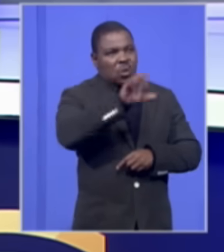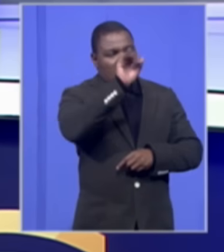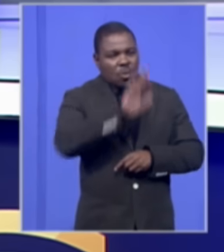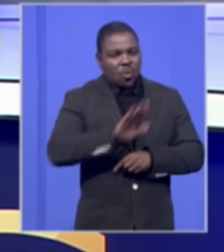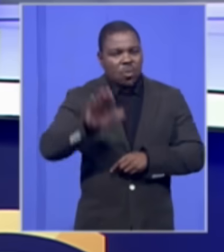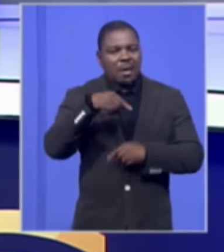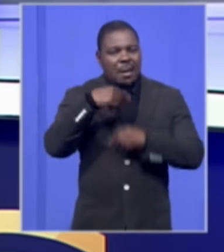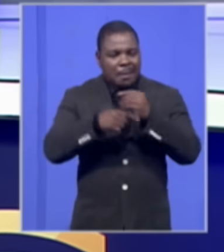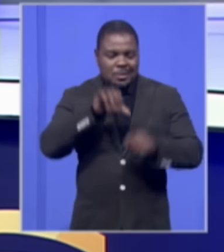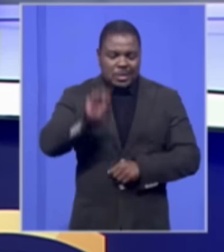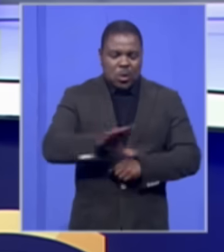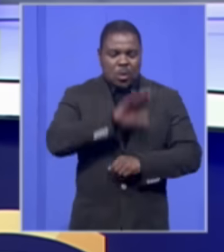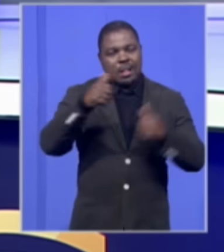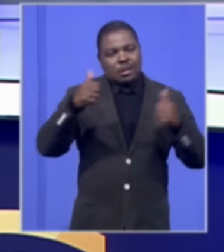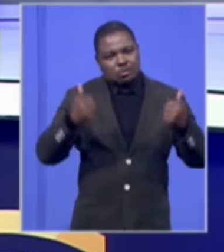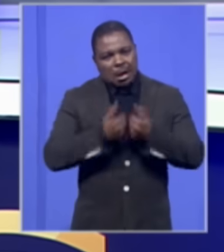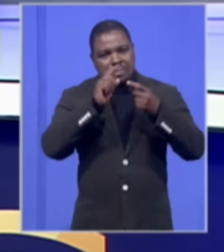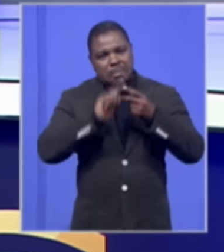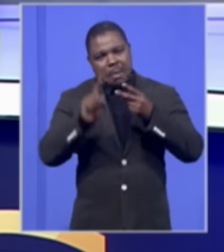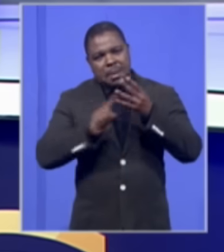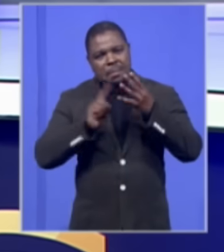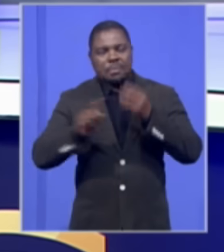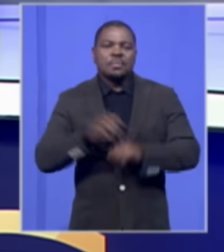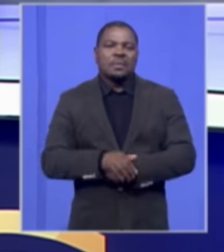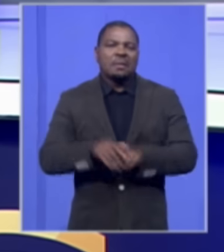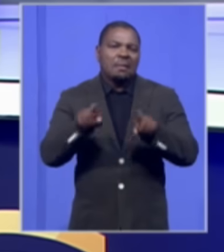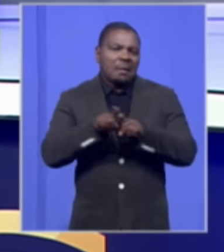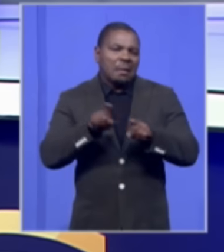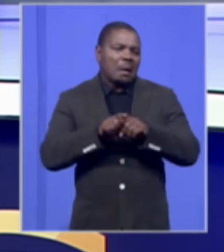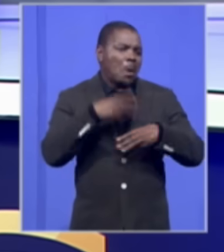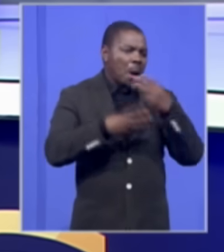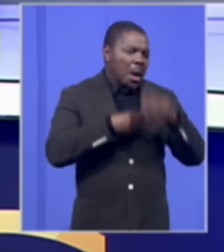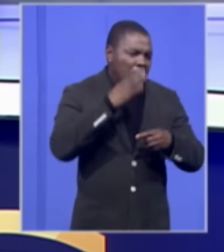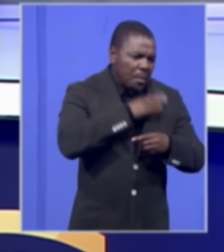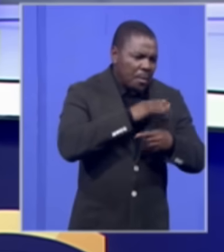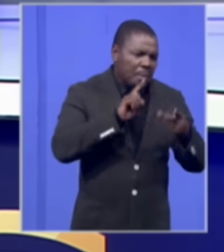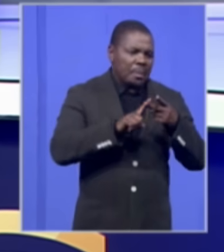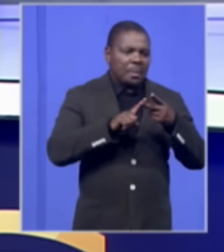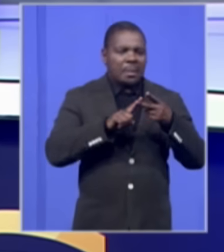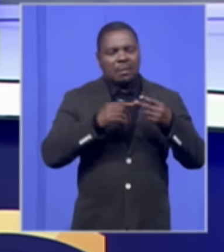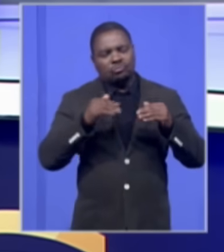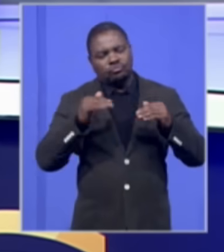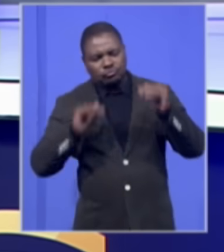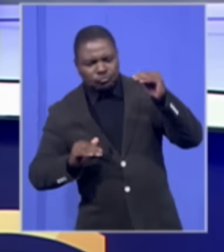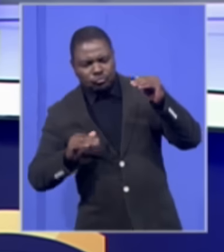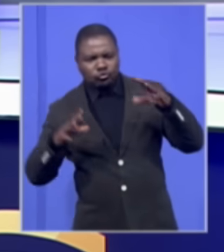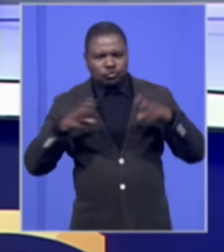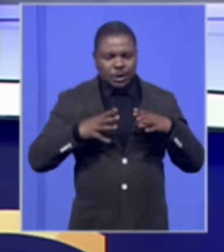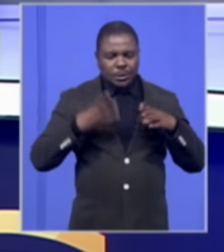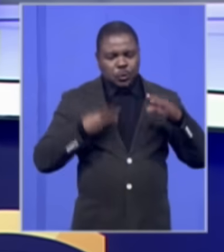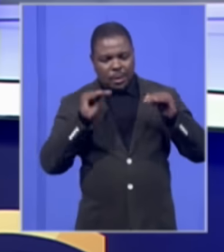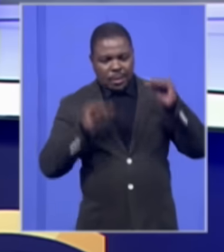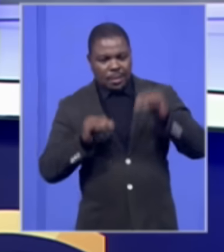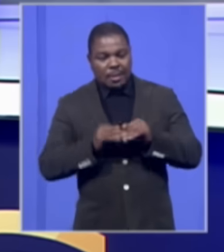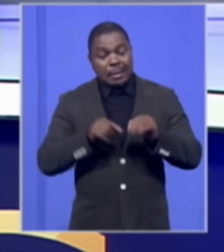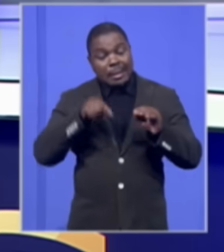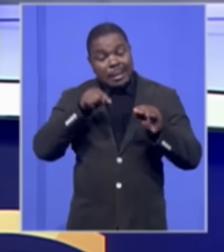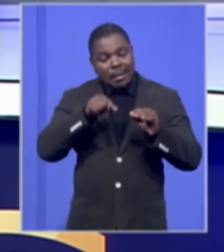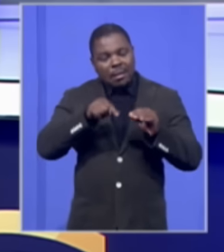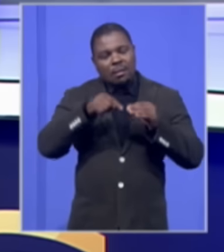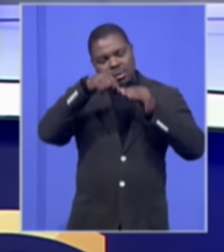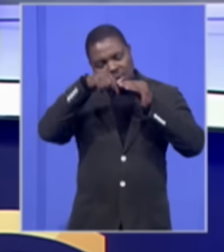godimo ga ditlhotlho tšeo naga e tšwelago pele go itemogela tšona go no swana le tlhokego ya mešomo tekatekano gare ga tše dingwe o bolela gore diteng tša lesolo le di